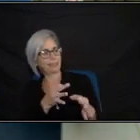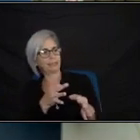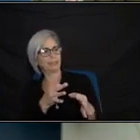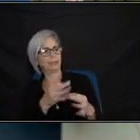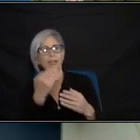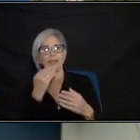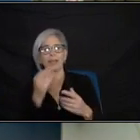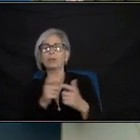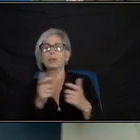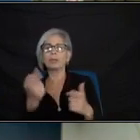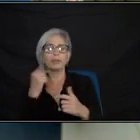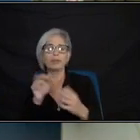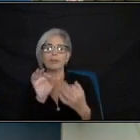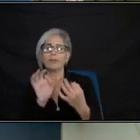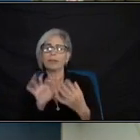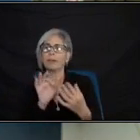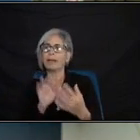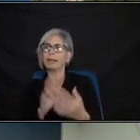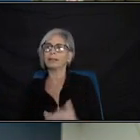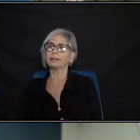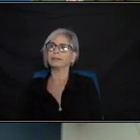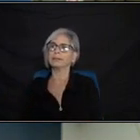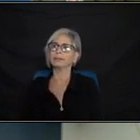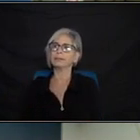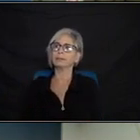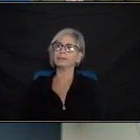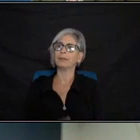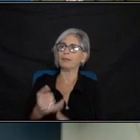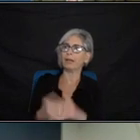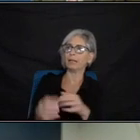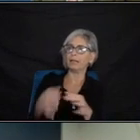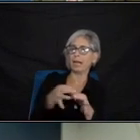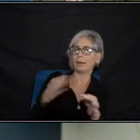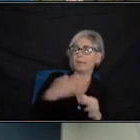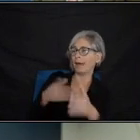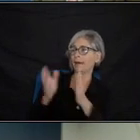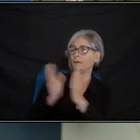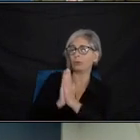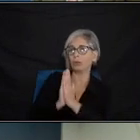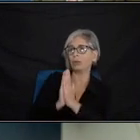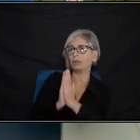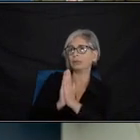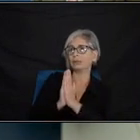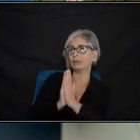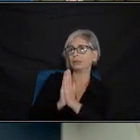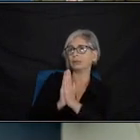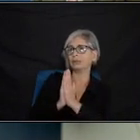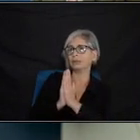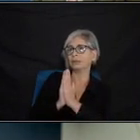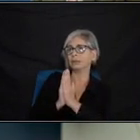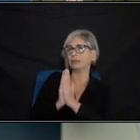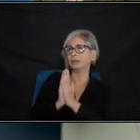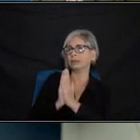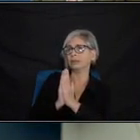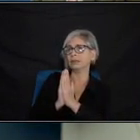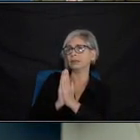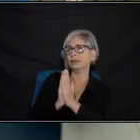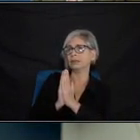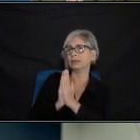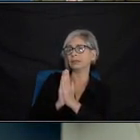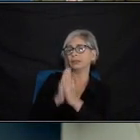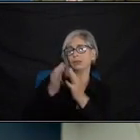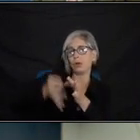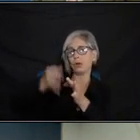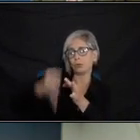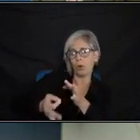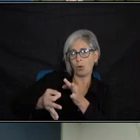you very much, Mr. Saberson. In any event, my final comment is my request is either to deny the project or postpone it so that